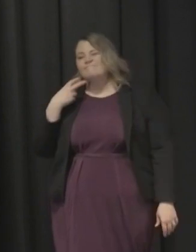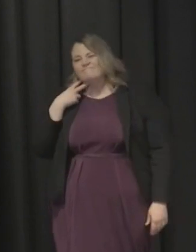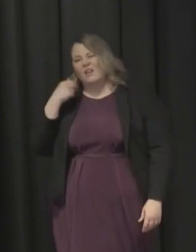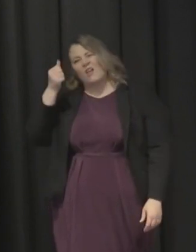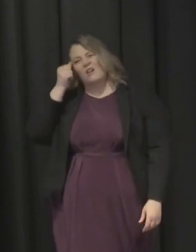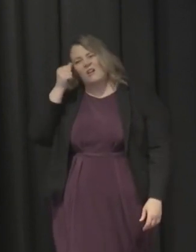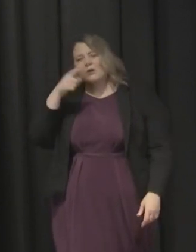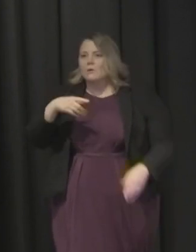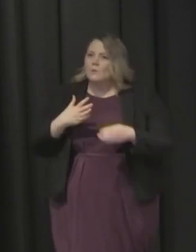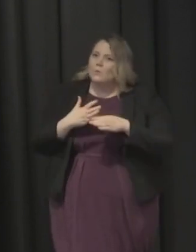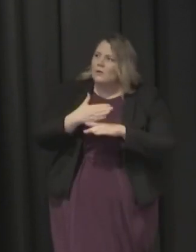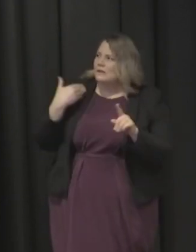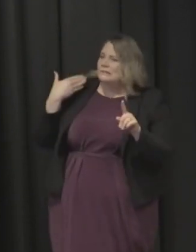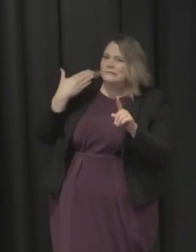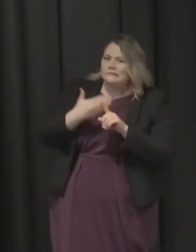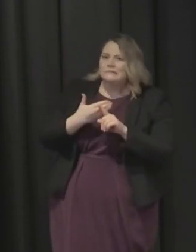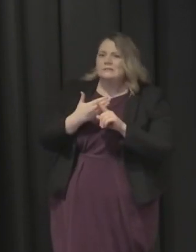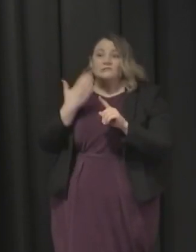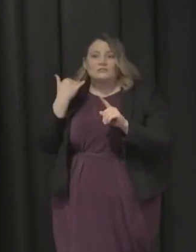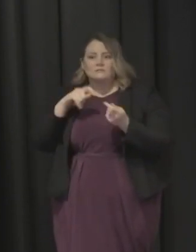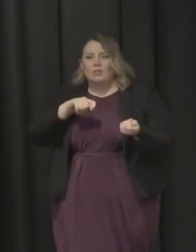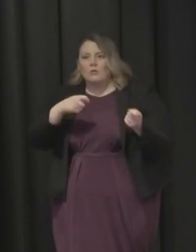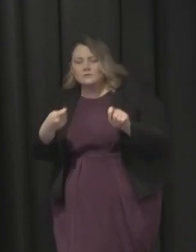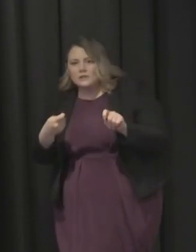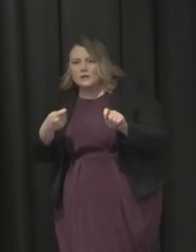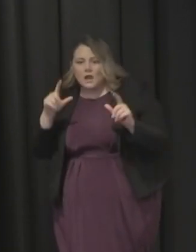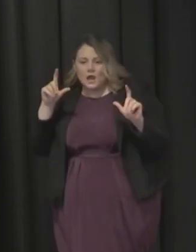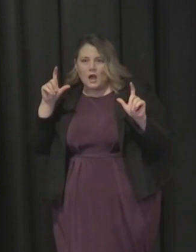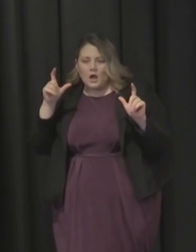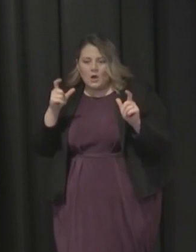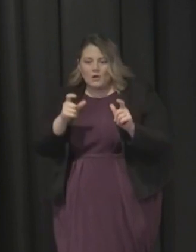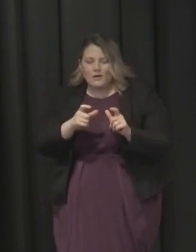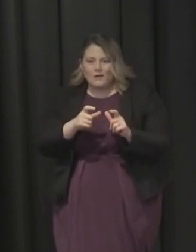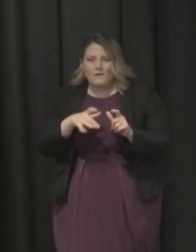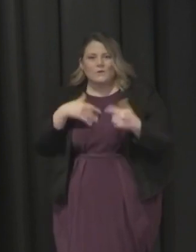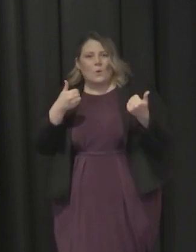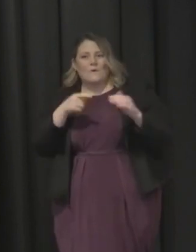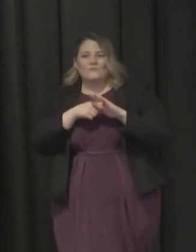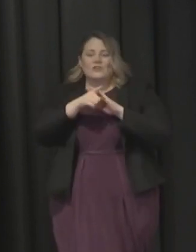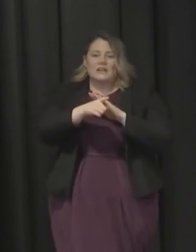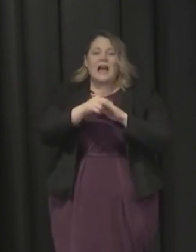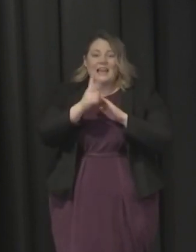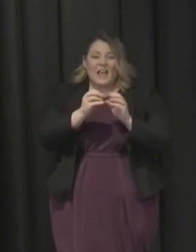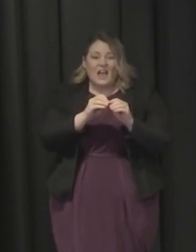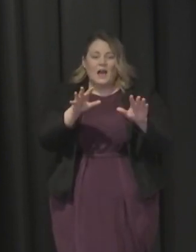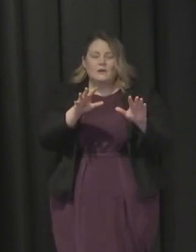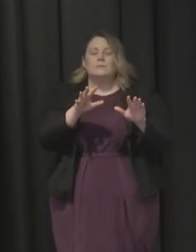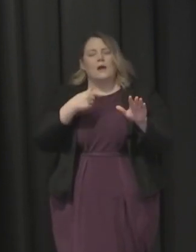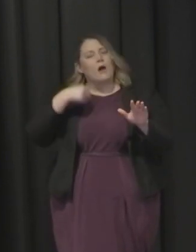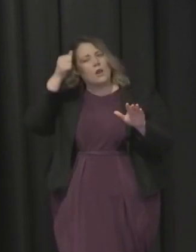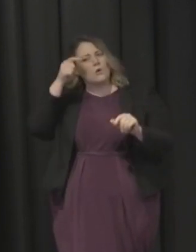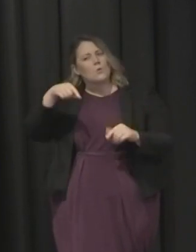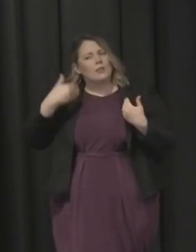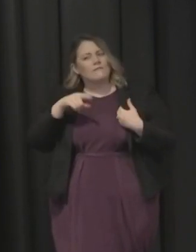comes forward for testing, then we'll have the best chance, of course, of running this to ground as quickly as possible. So